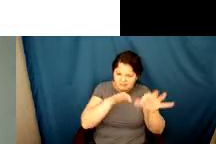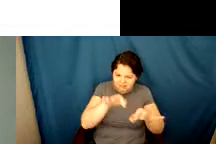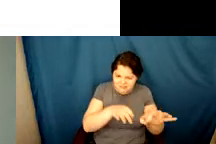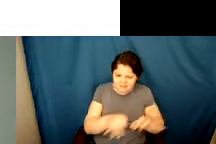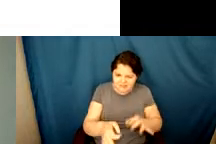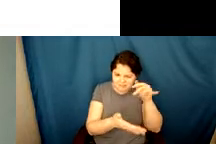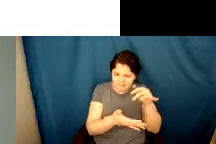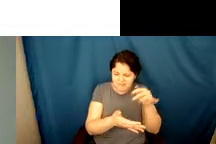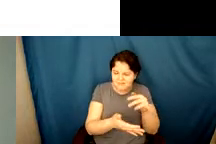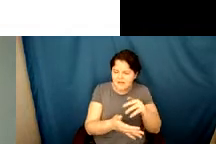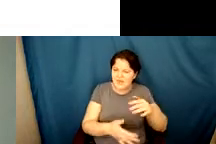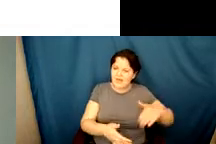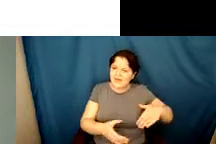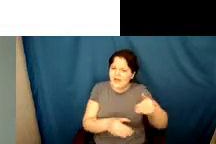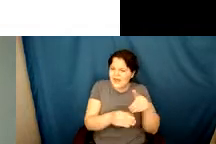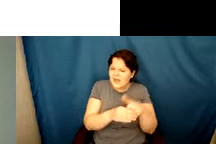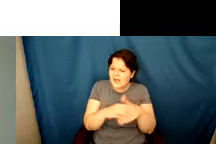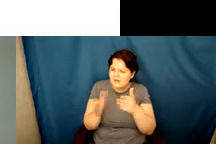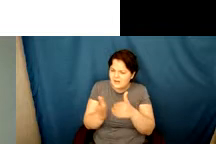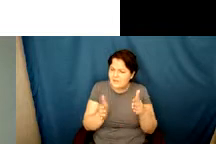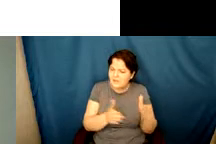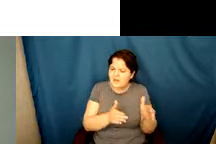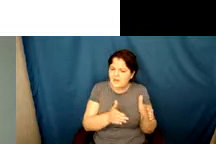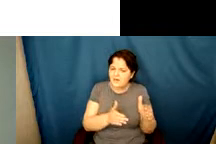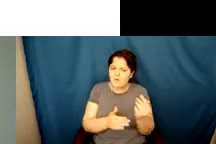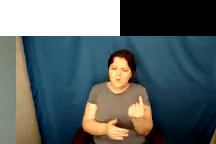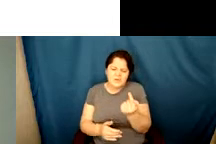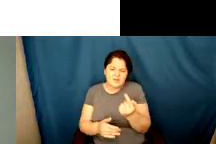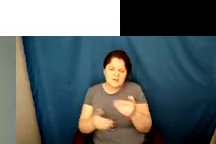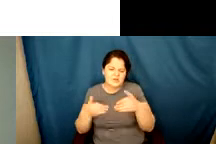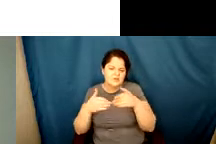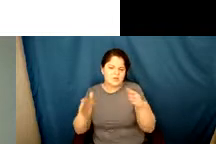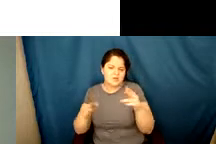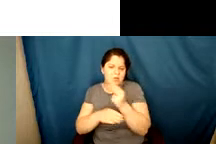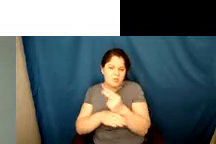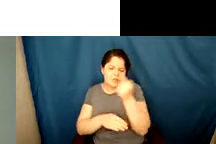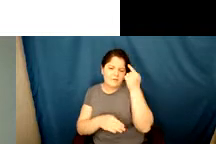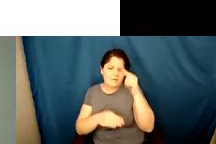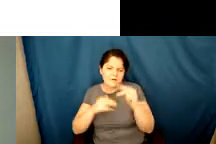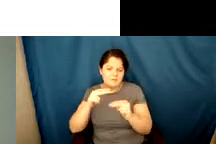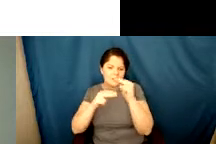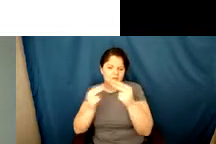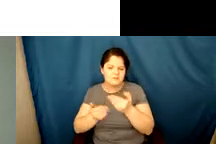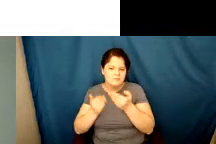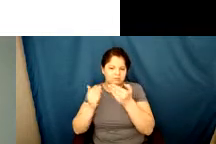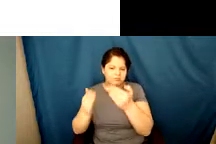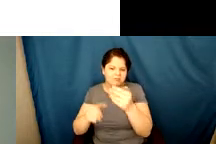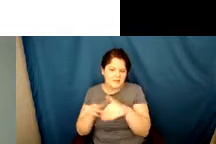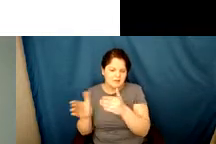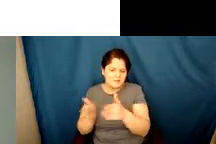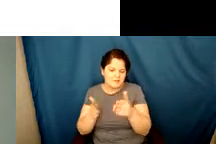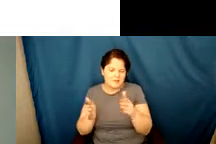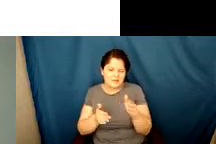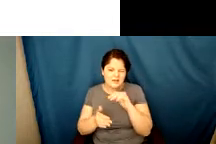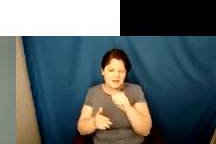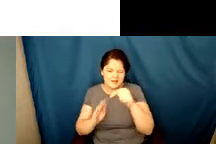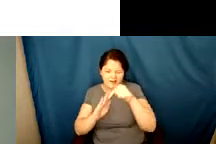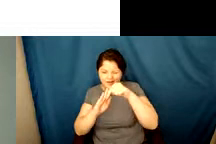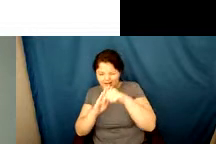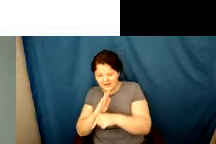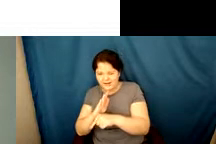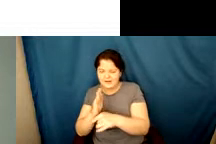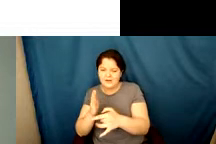wasn't explored in the plan. Just the general use of the buildings was proposed in the plan, and we didn't, you know, get into the detail